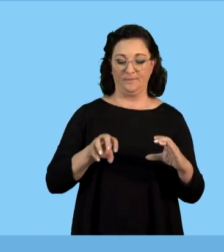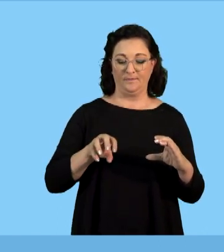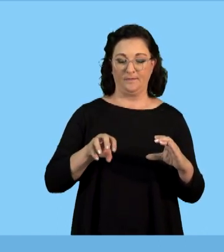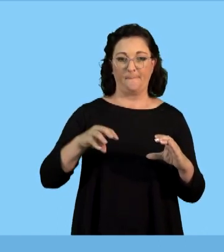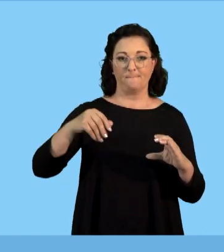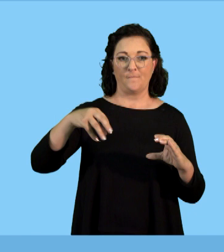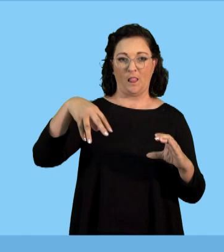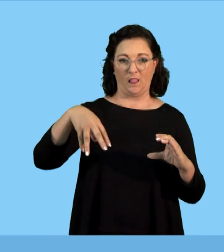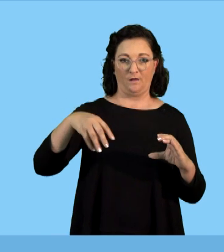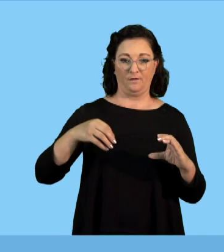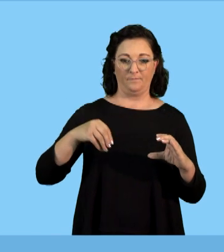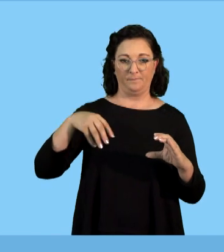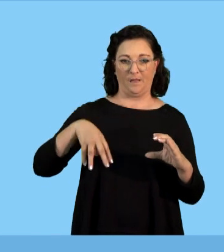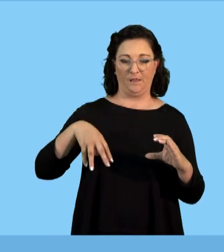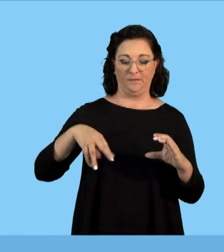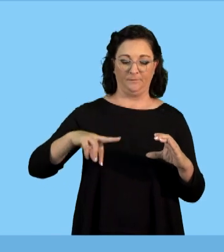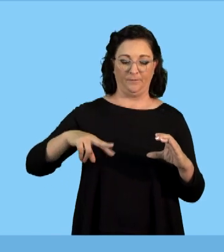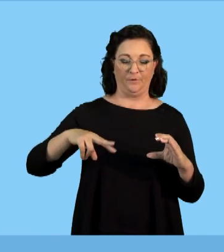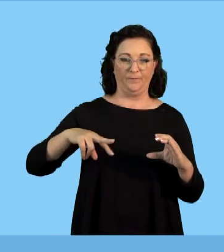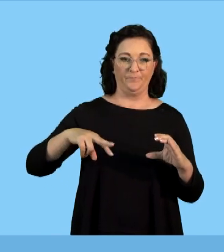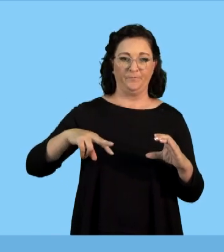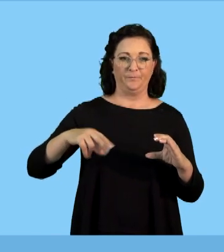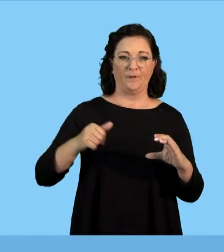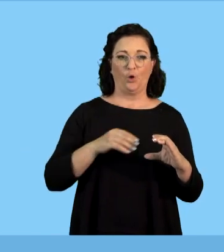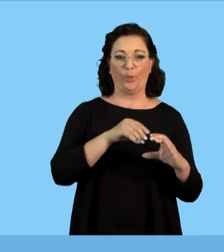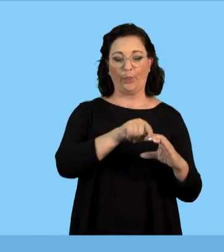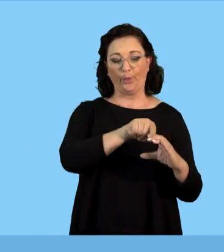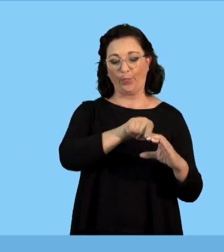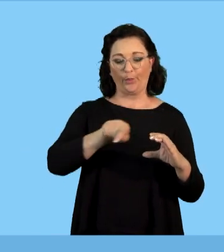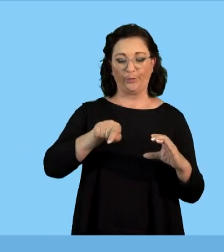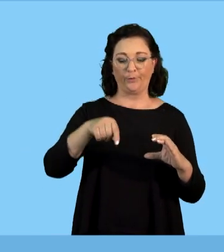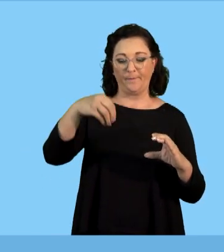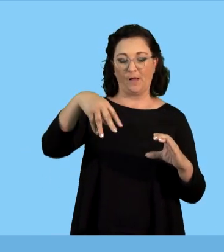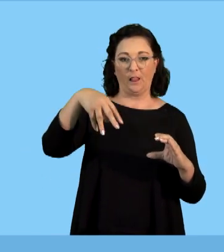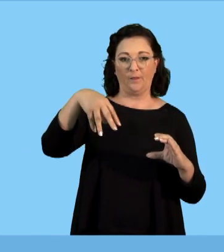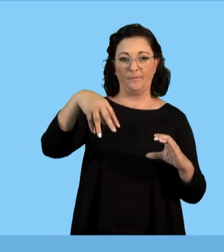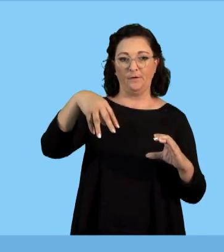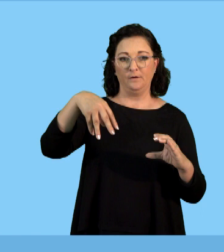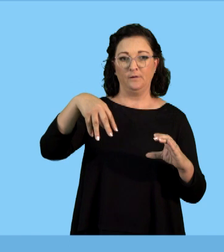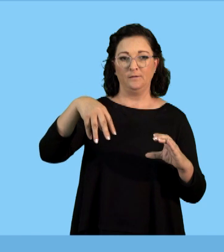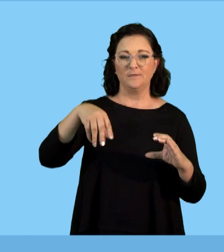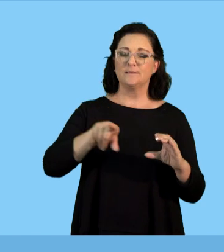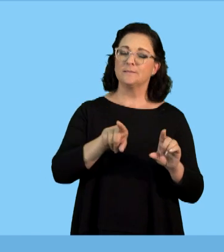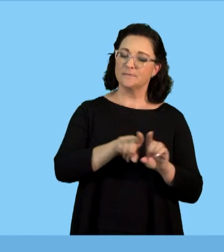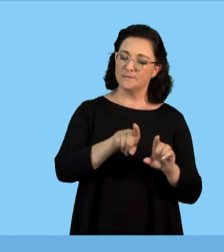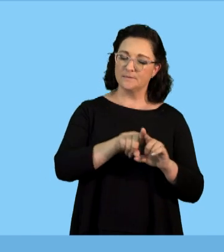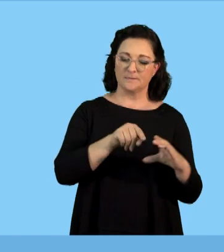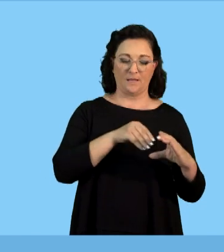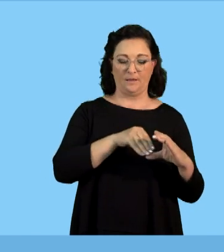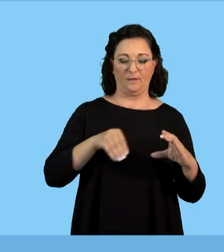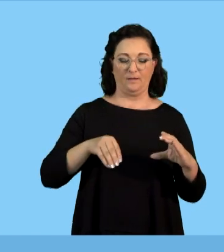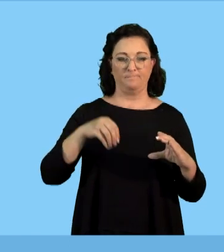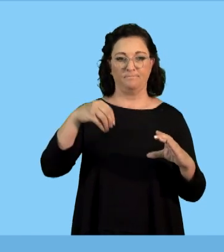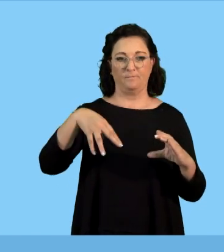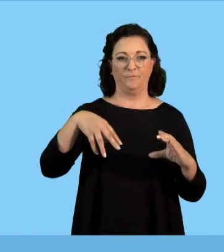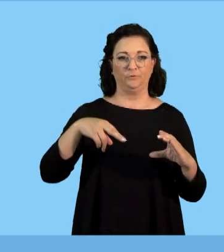this let's call this bulb number 1 and bulb number 2. The current that is going to pass through bulb number 1 is going to be the